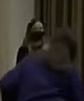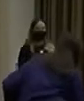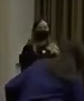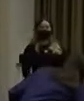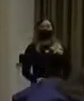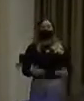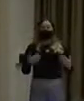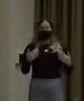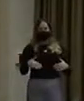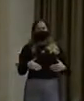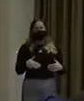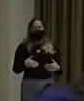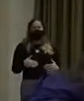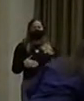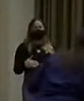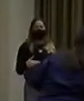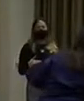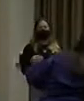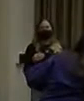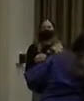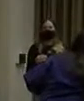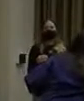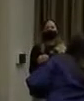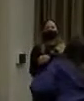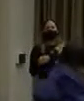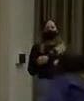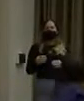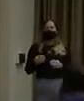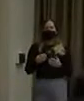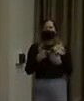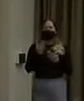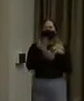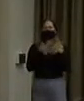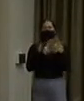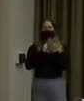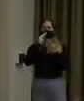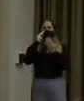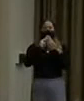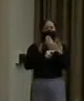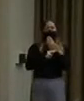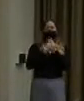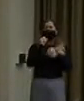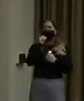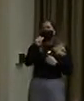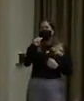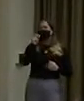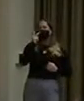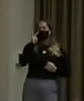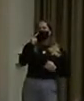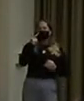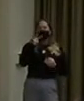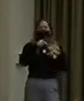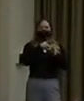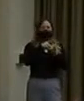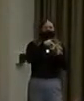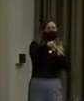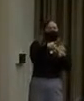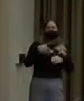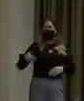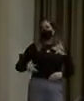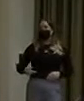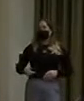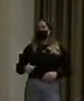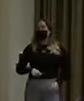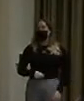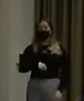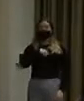we always talk about the hidden curriculum being professionalism and ethics. Well, I'm really proud here at Hofstra, it's